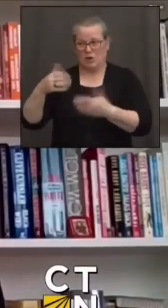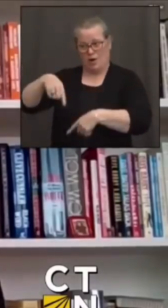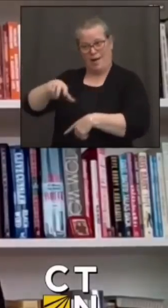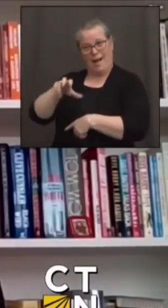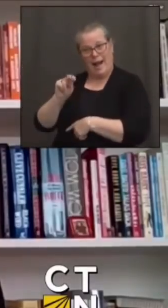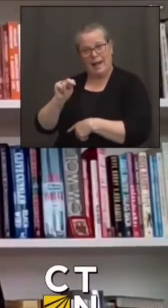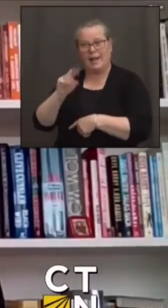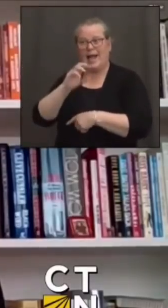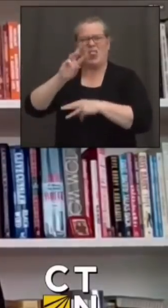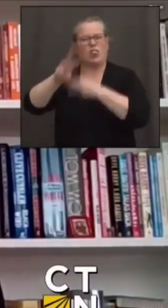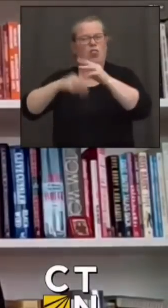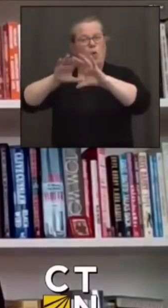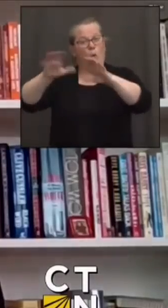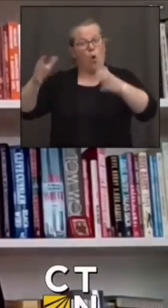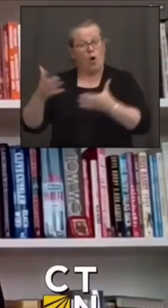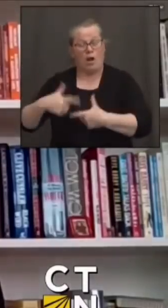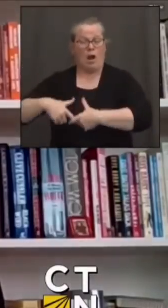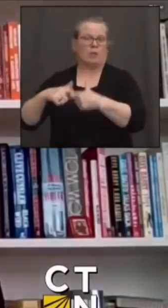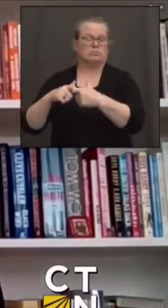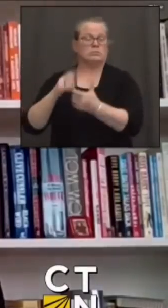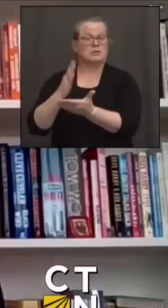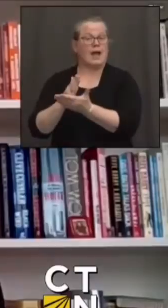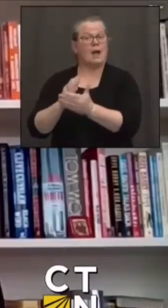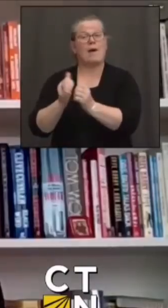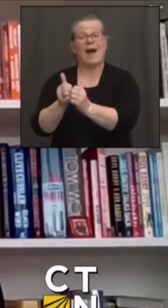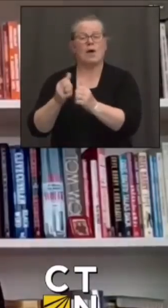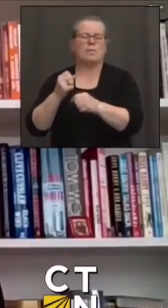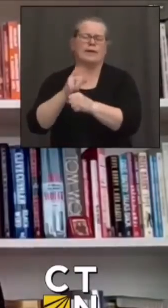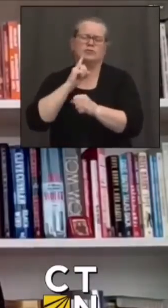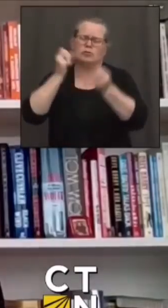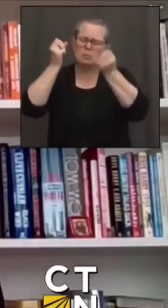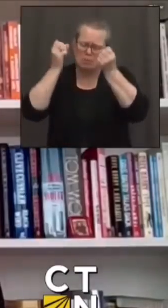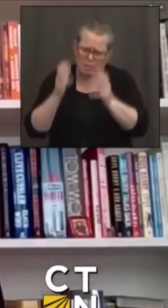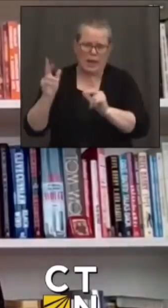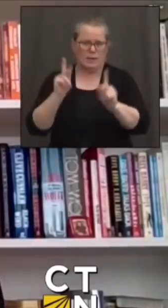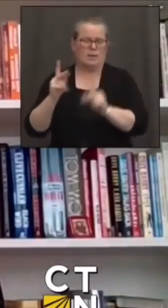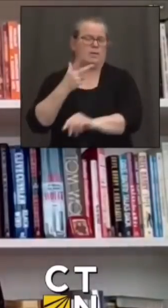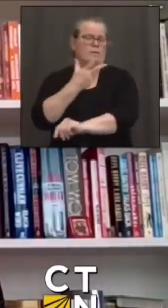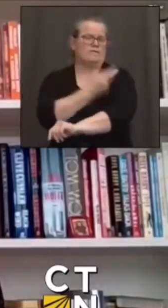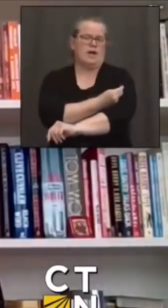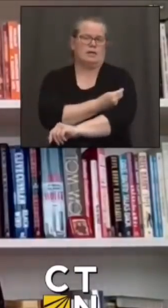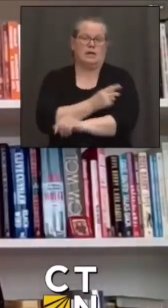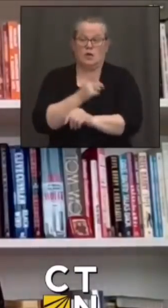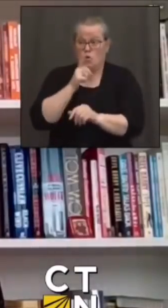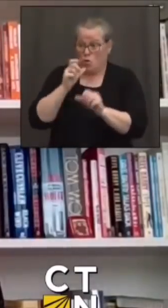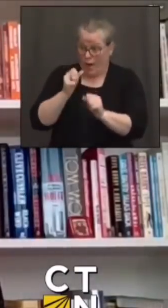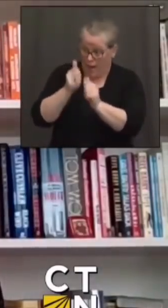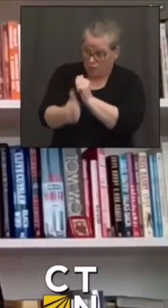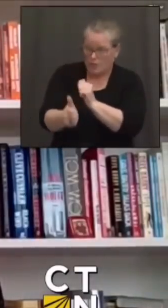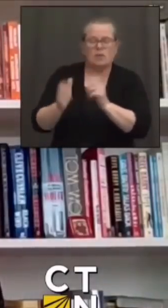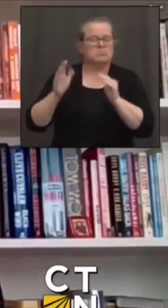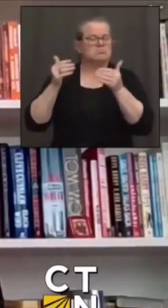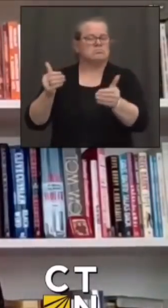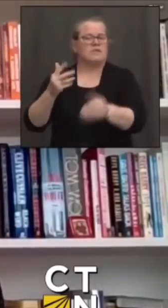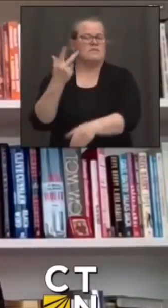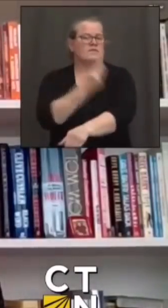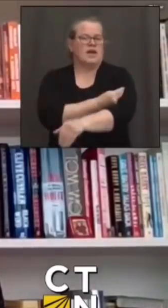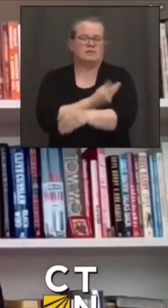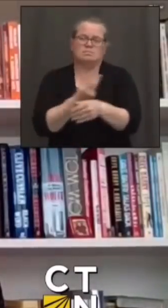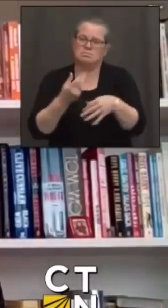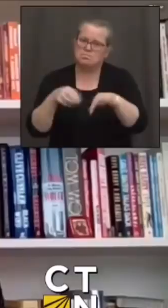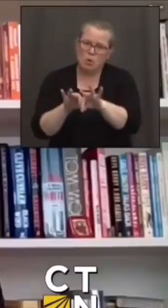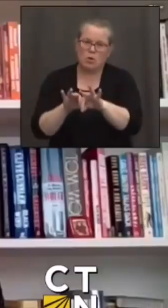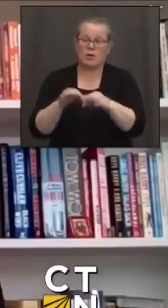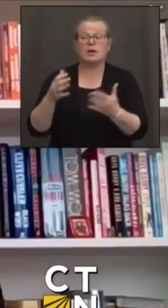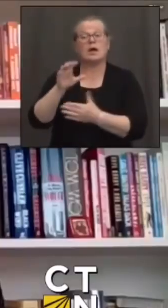sure that as many people as possible as are eligible and get vaccinated. We're doing a great job with